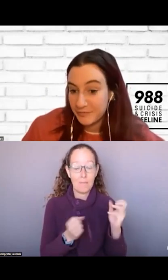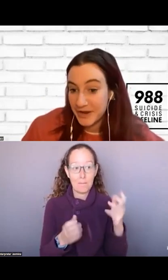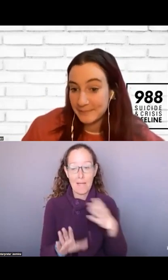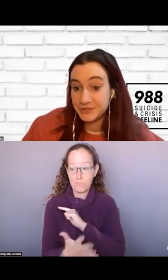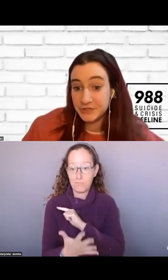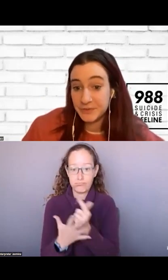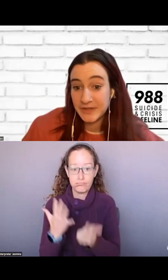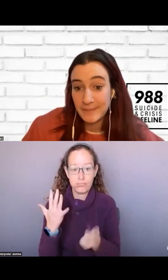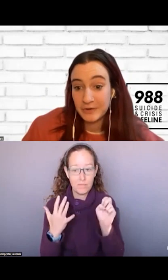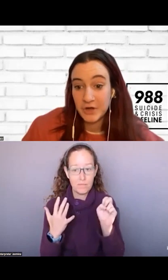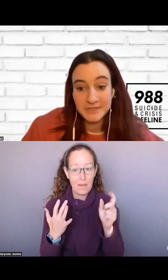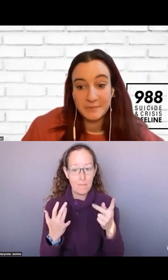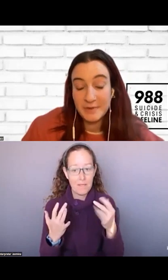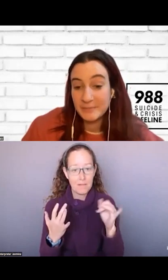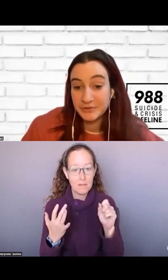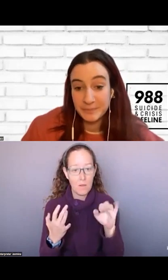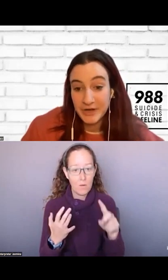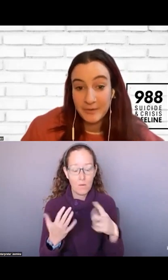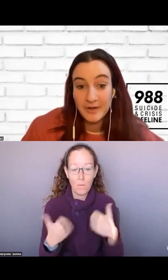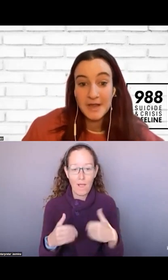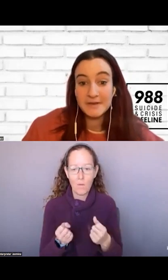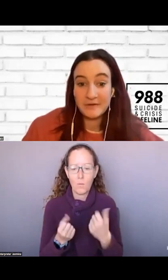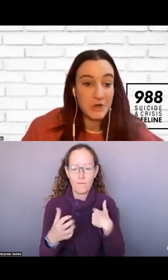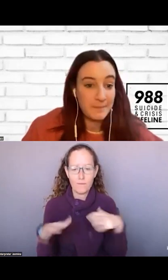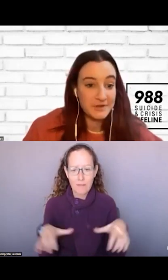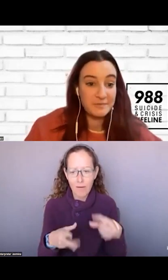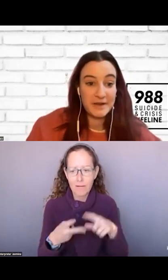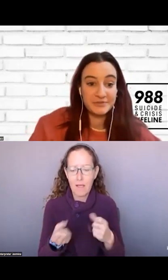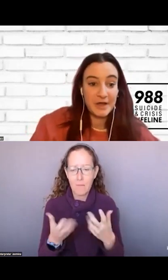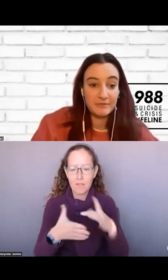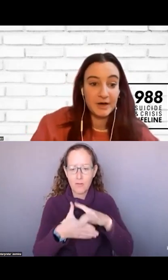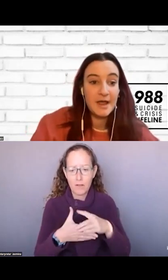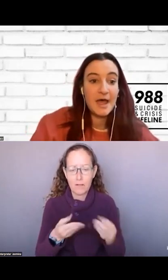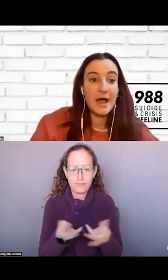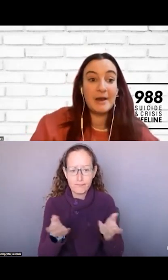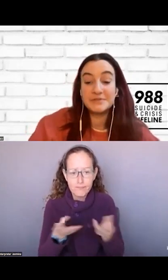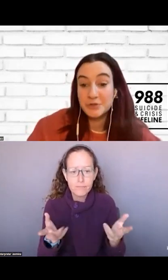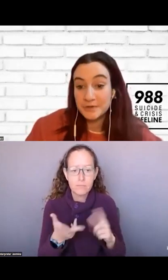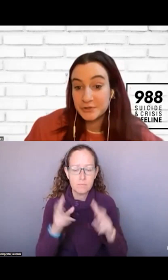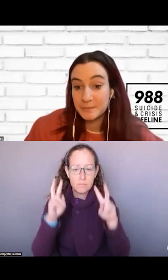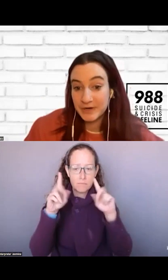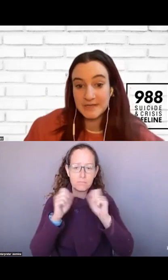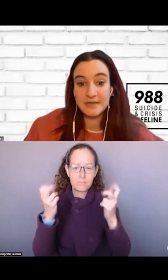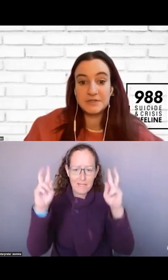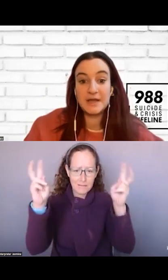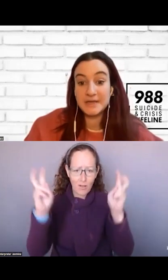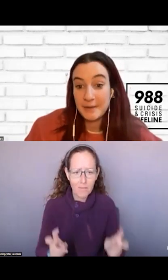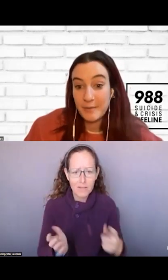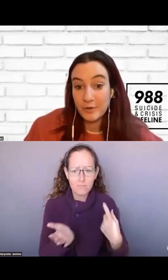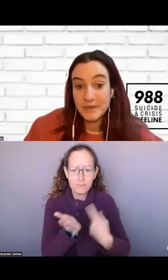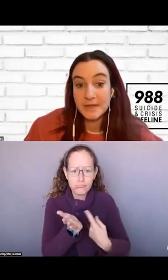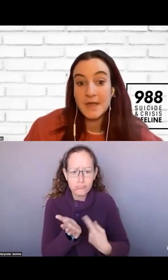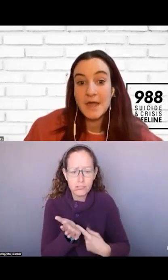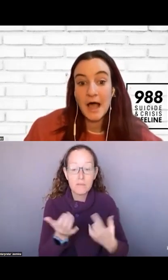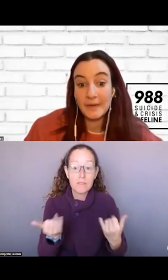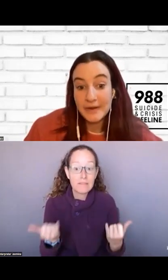and what we've been able to do and the amount of content we've been able to put out, amount of topics we've been able to cover. And I'm super, super excited that today we